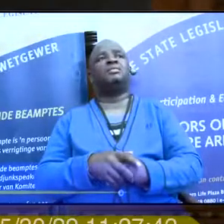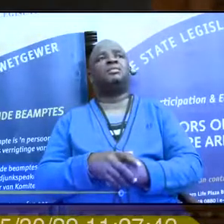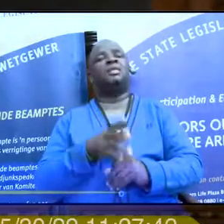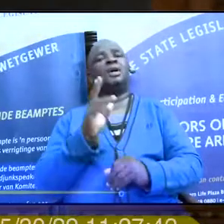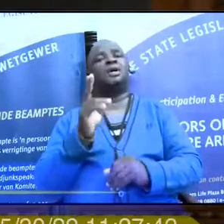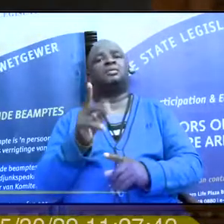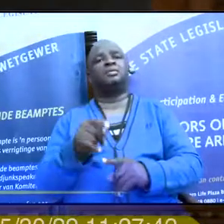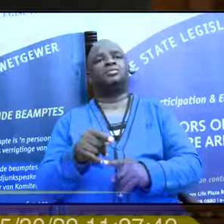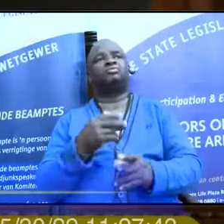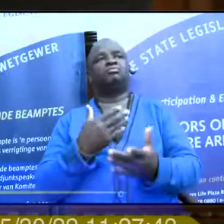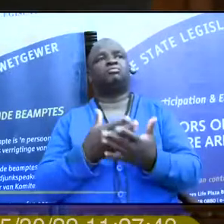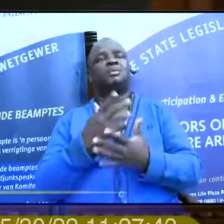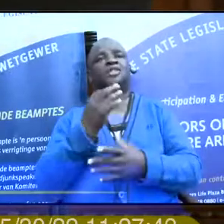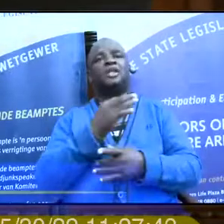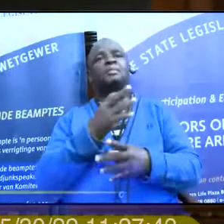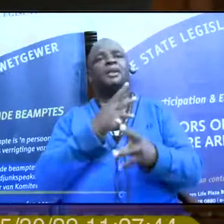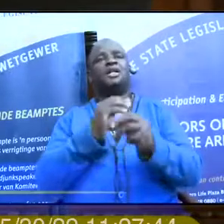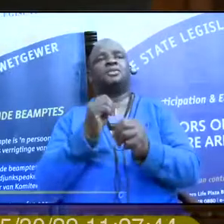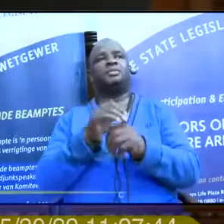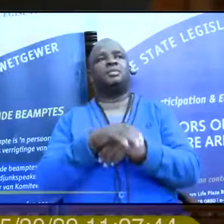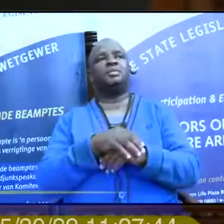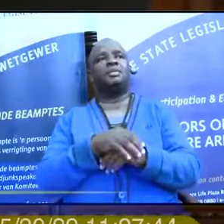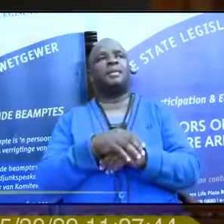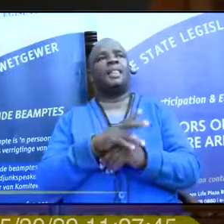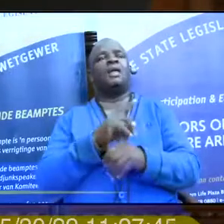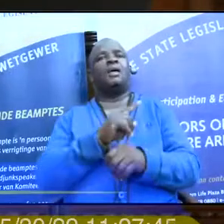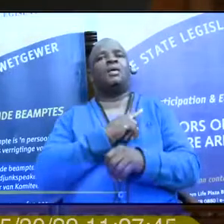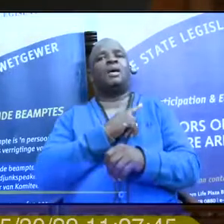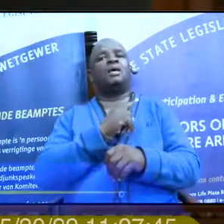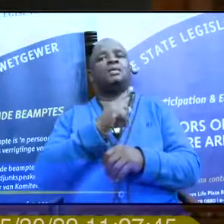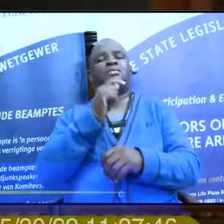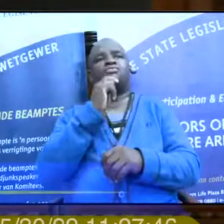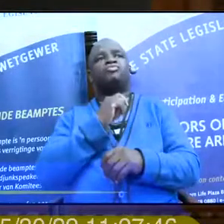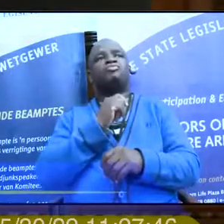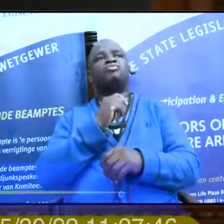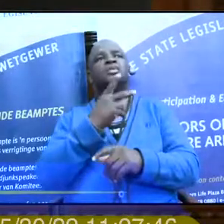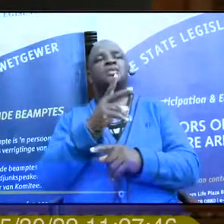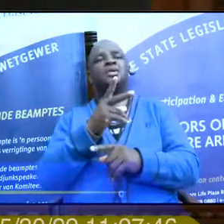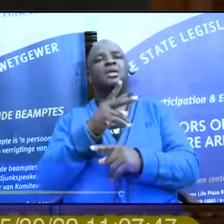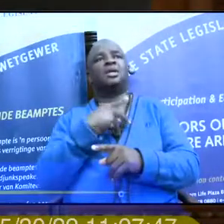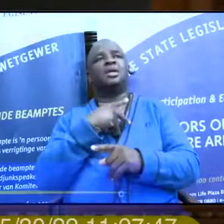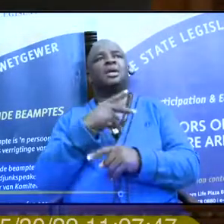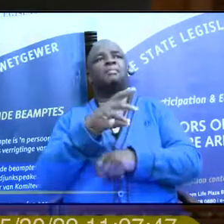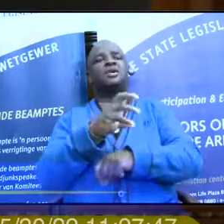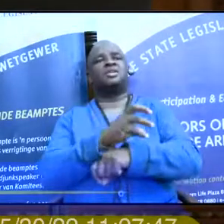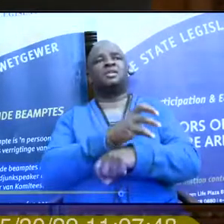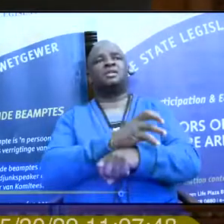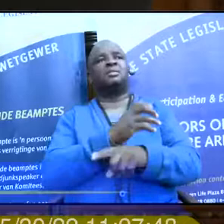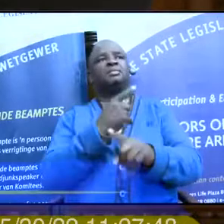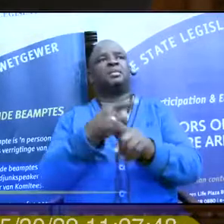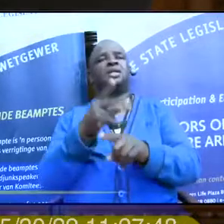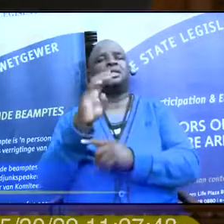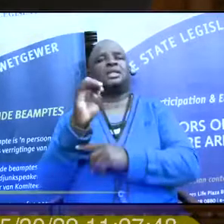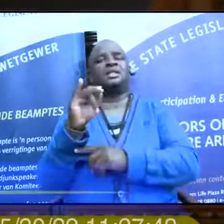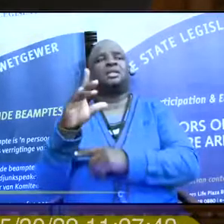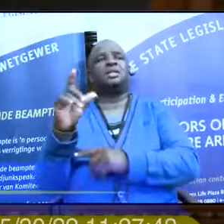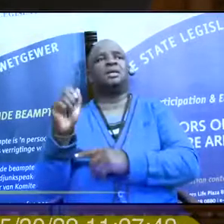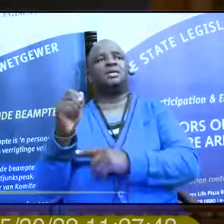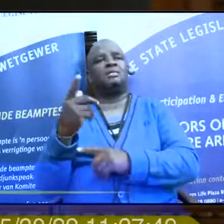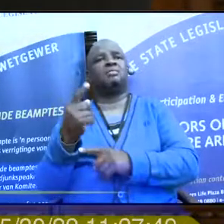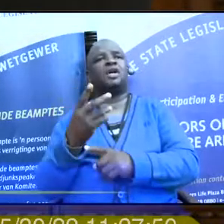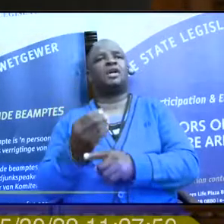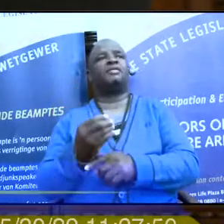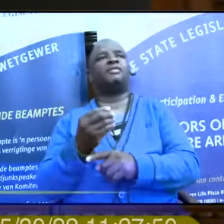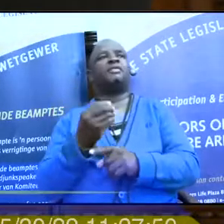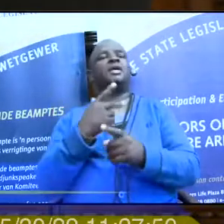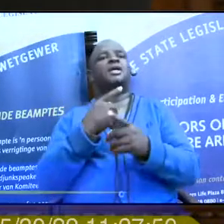management why are we utilizing the cost of coal diesel to keep electricity running when we've got solutions